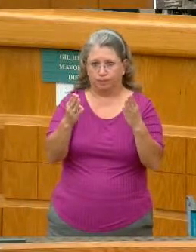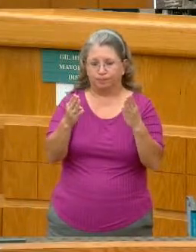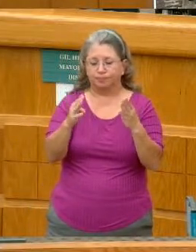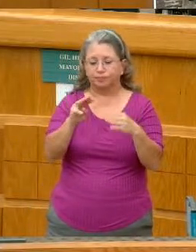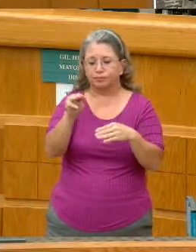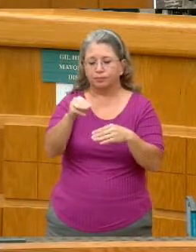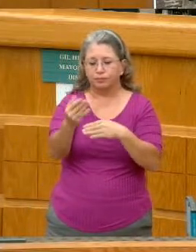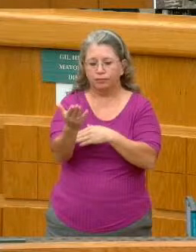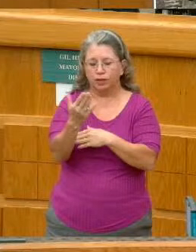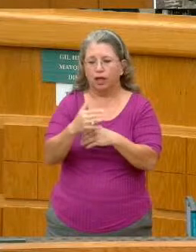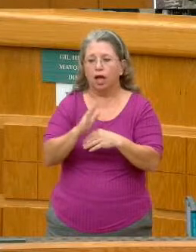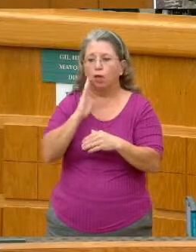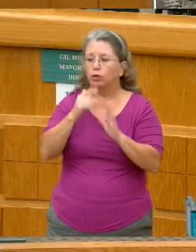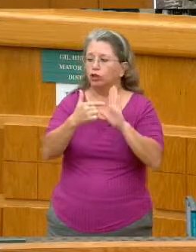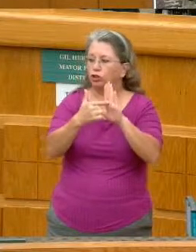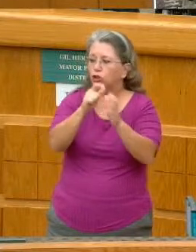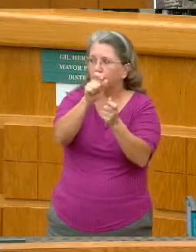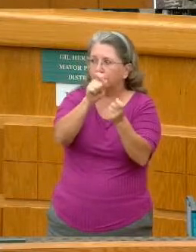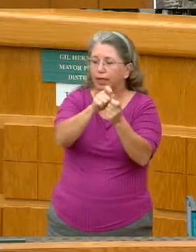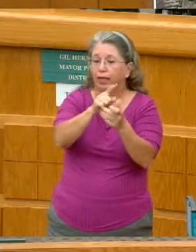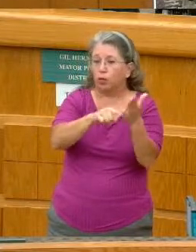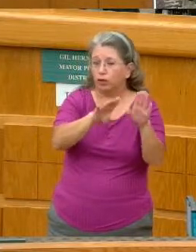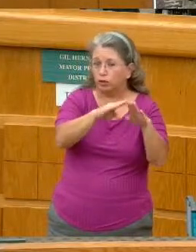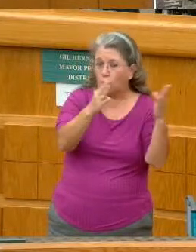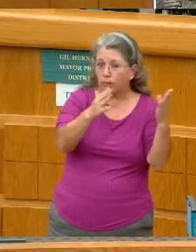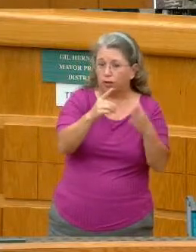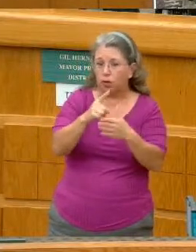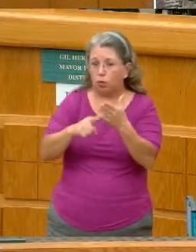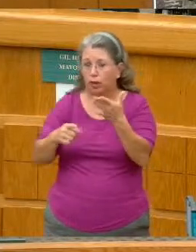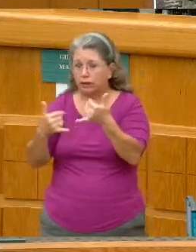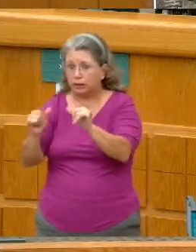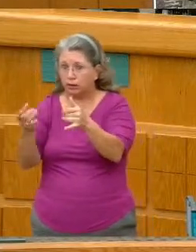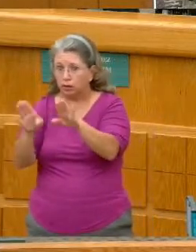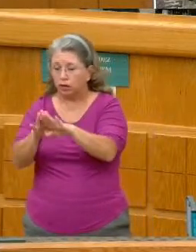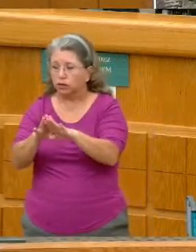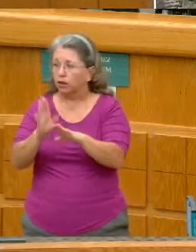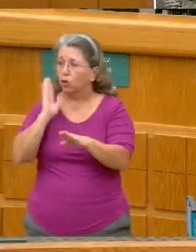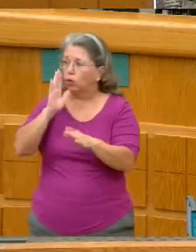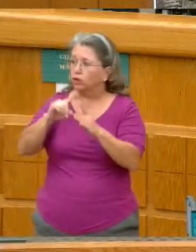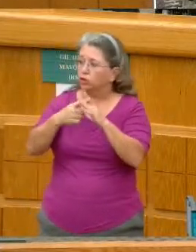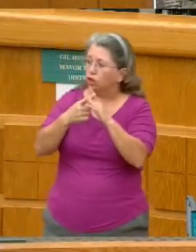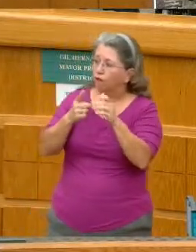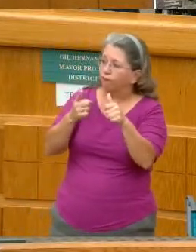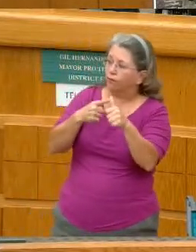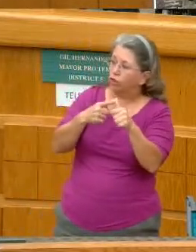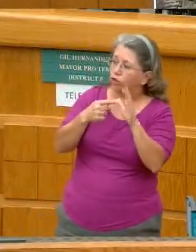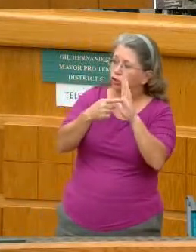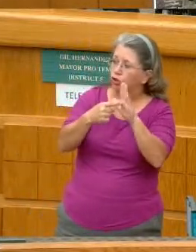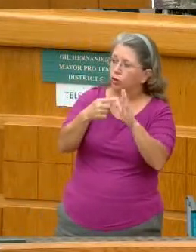and what will not be open. Let's start first with Port Aransas.